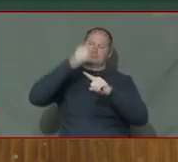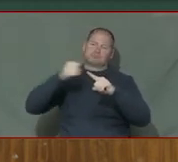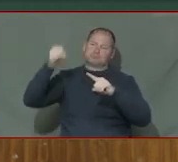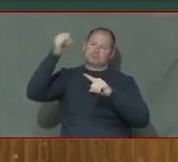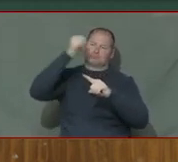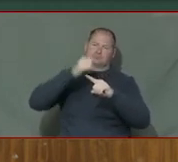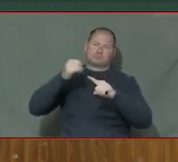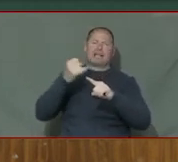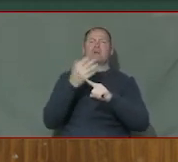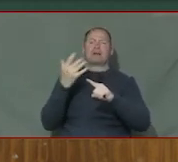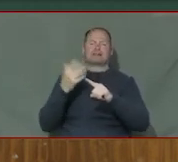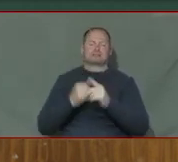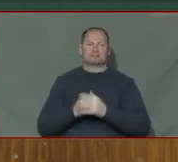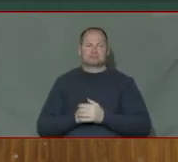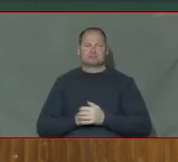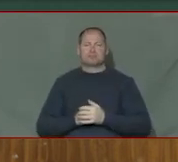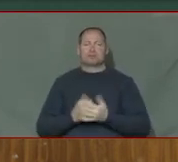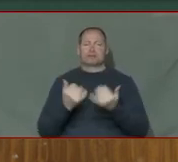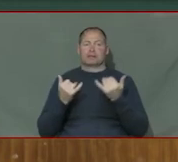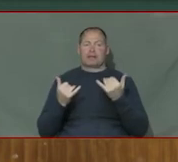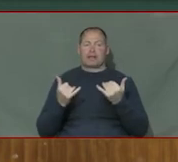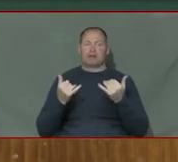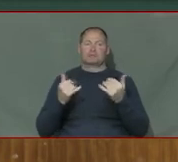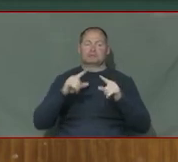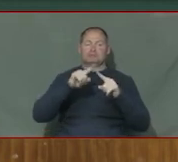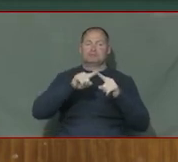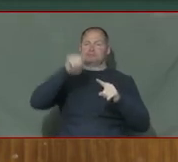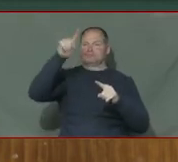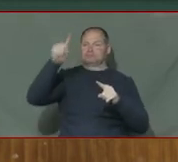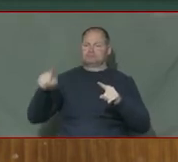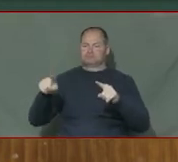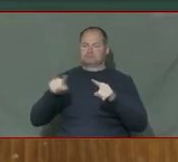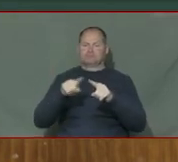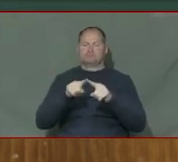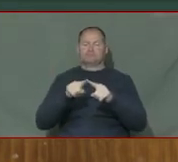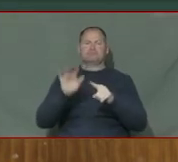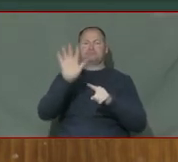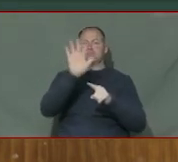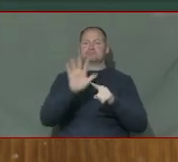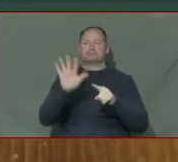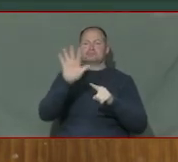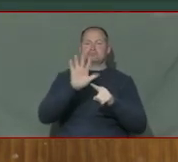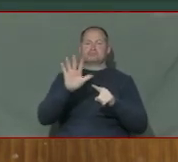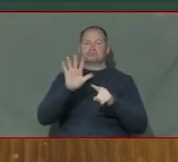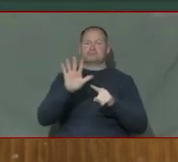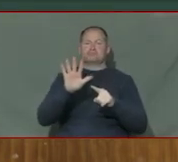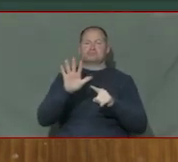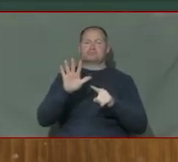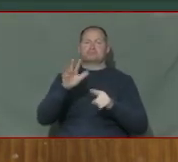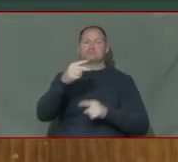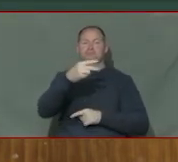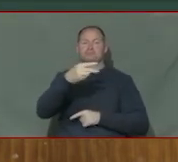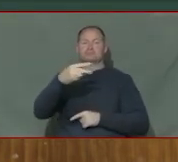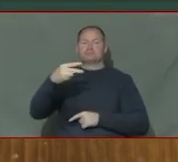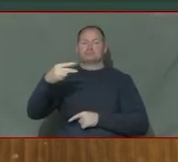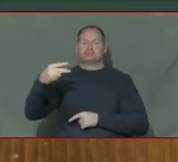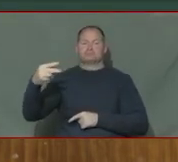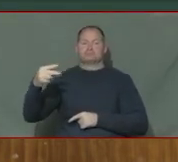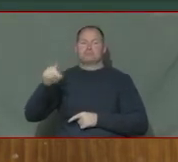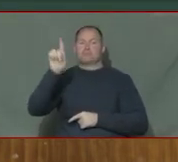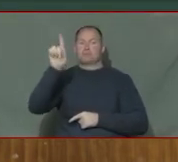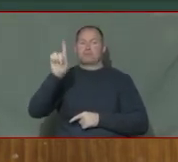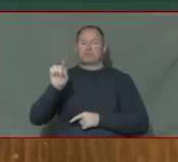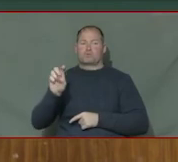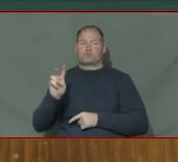look at a triangle, the area of a triangle is equal to half base times perpendicular